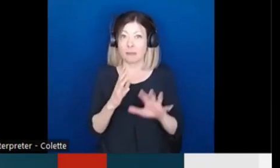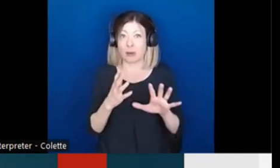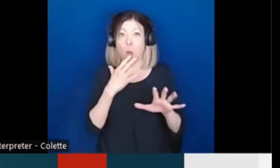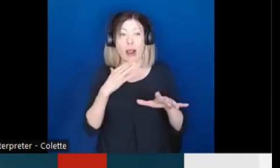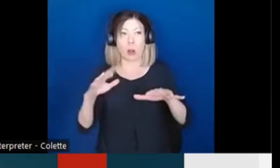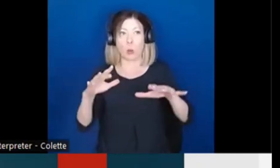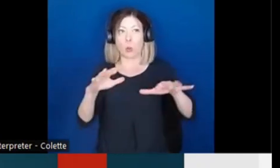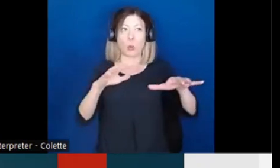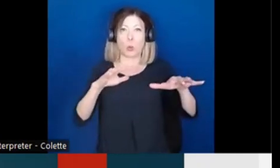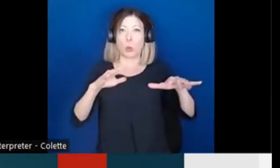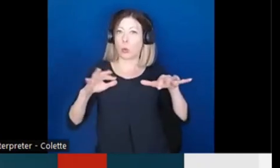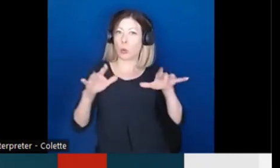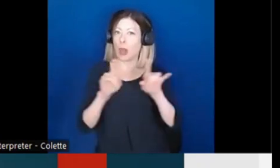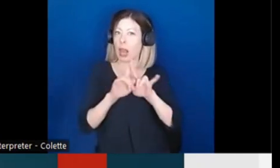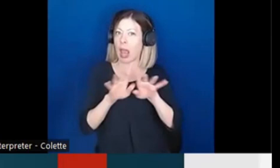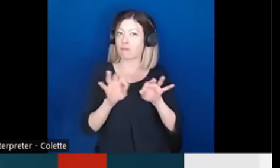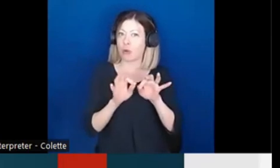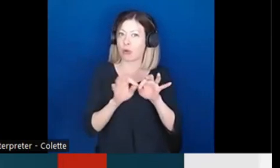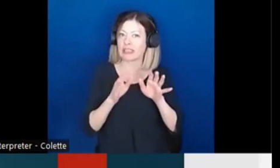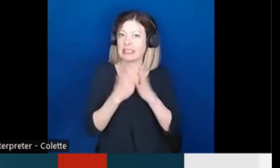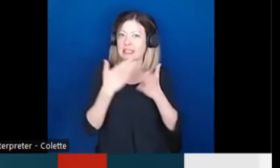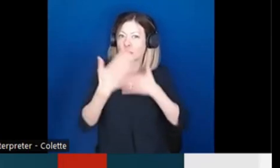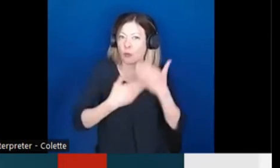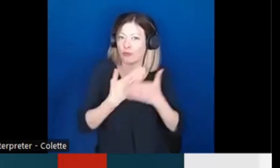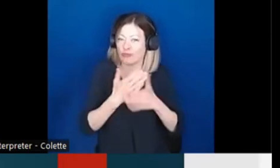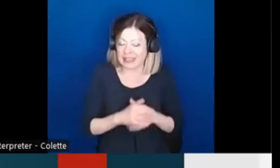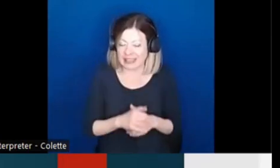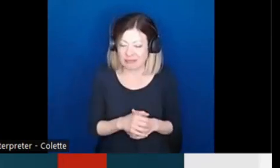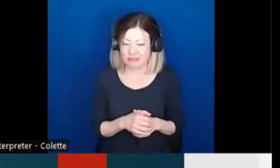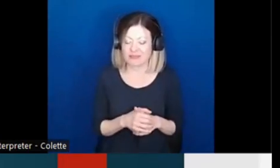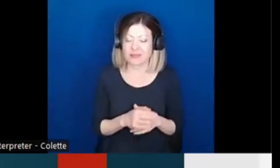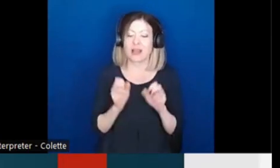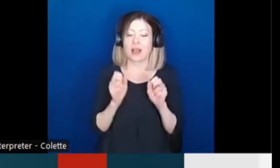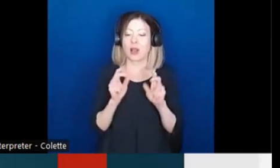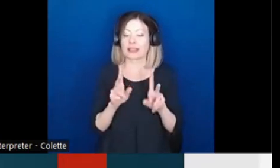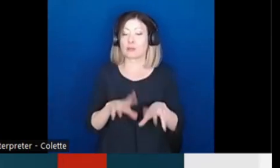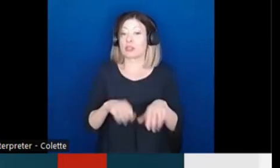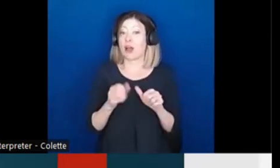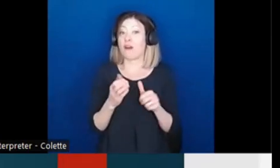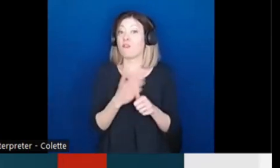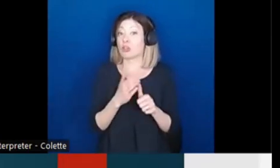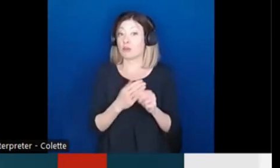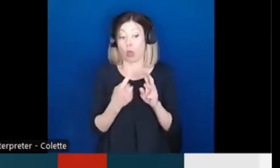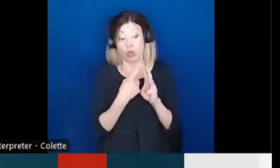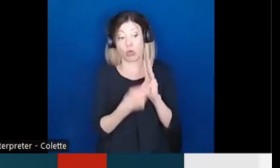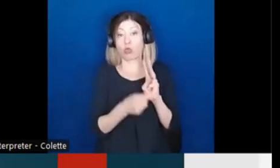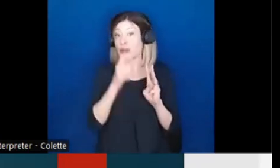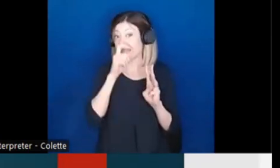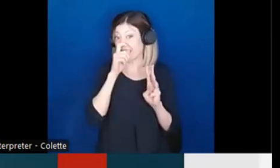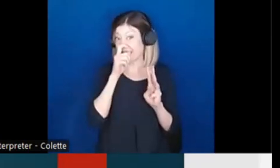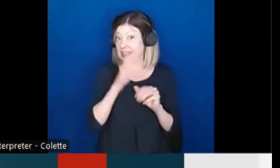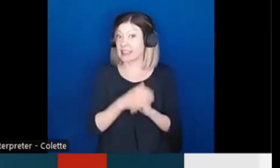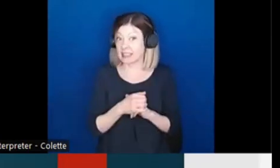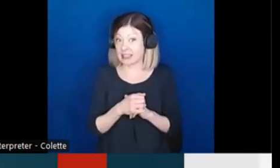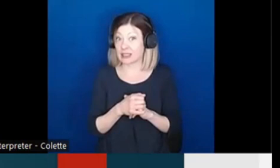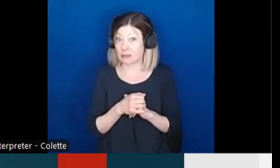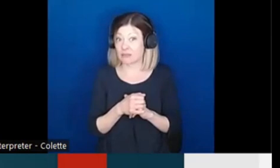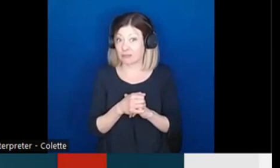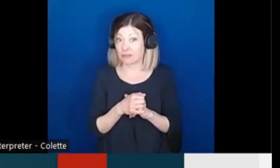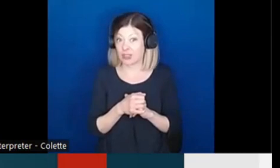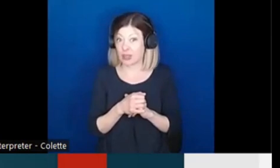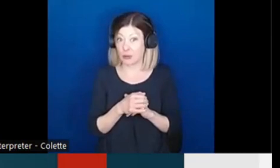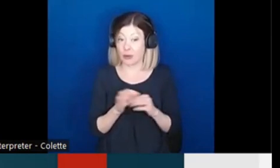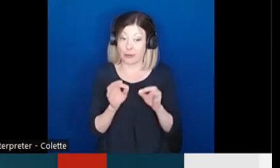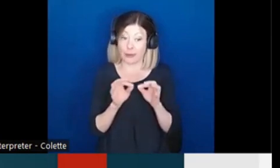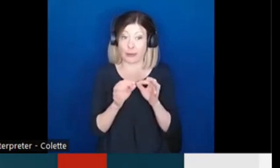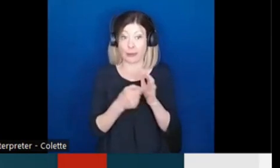Anyway, let's start off, first of all, with the girls, the three sisters, what it's all about, really.